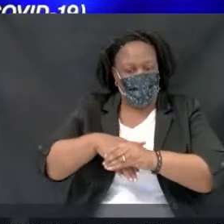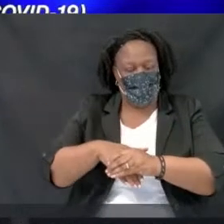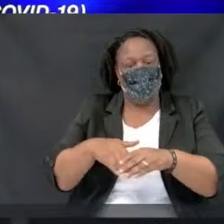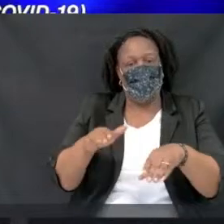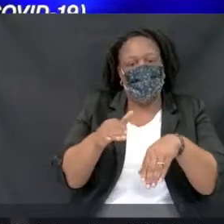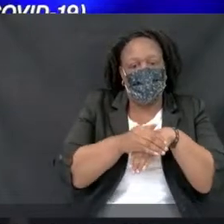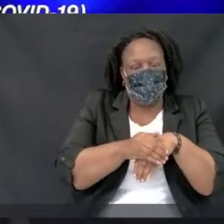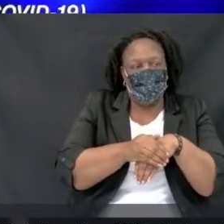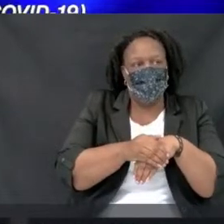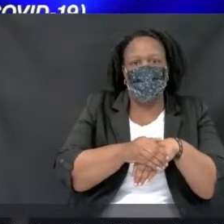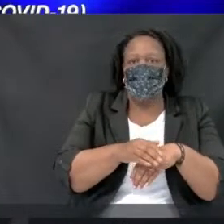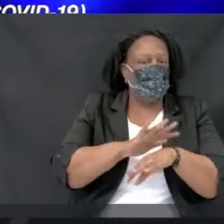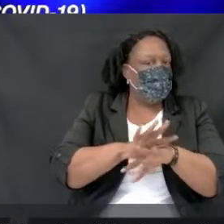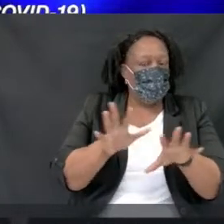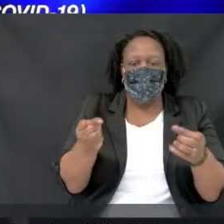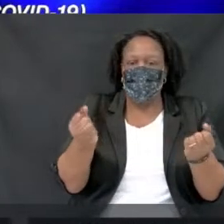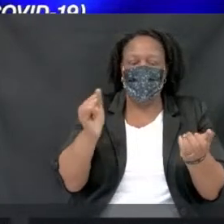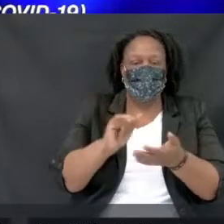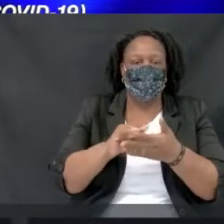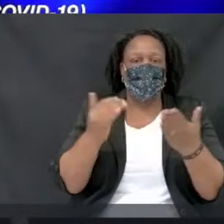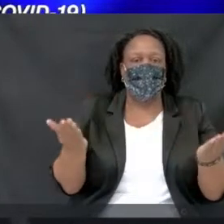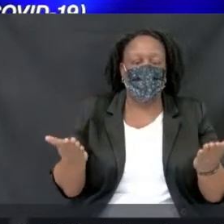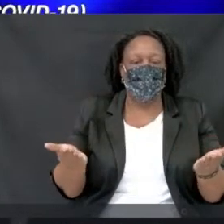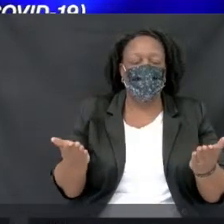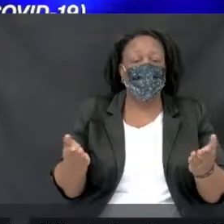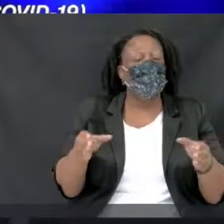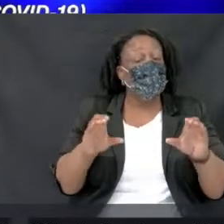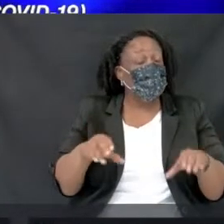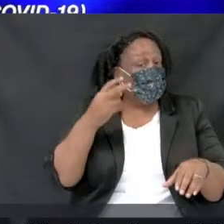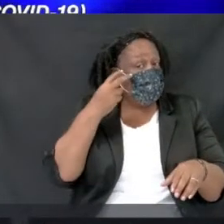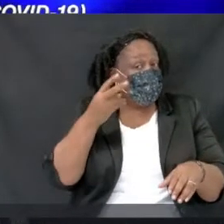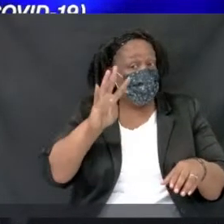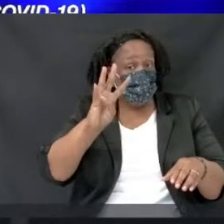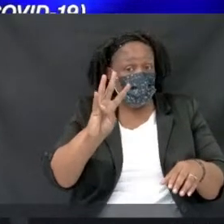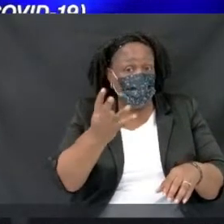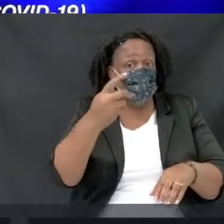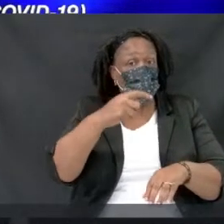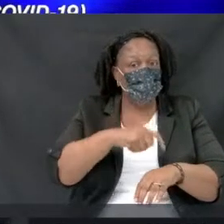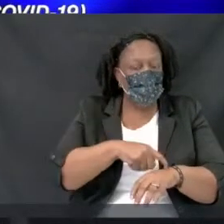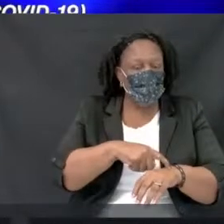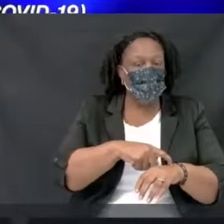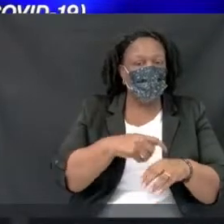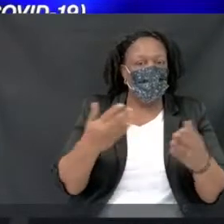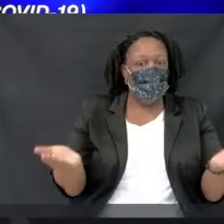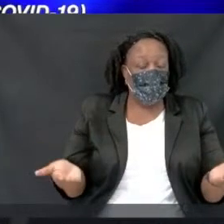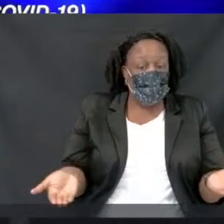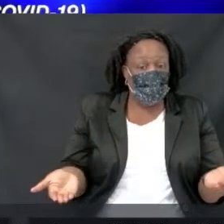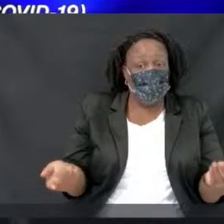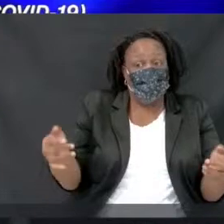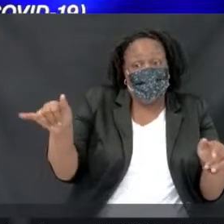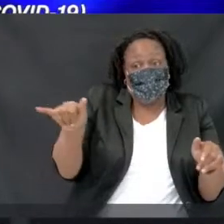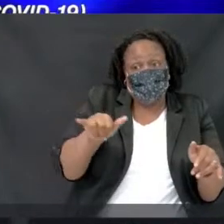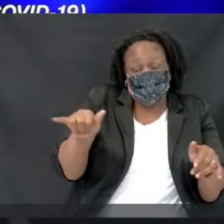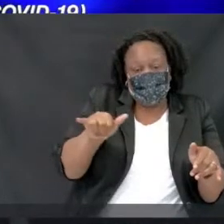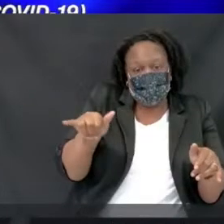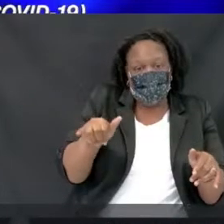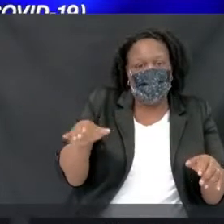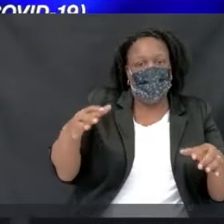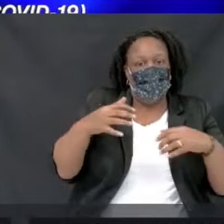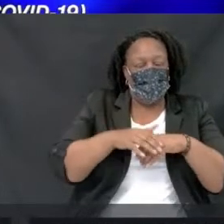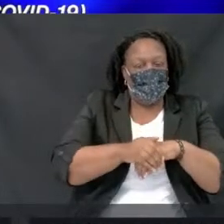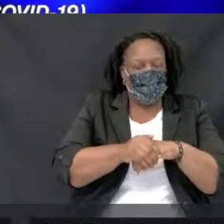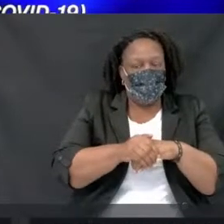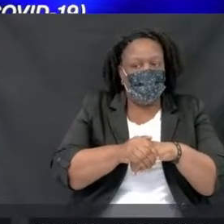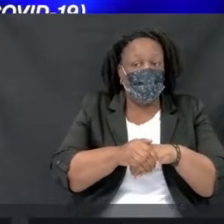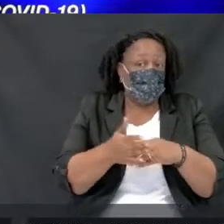restrictions? Could we see a fourth wave as is being experienced in Europe? It is not always possible